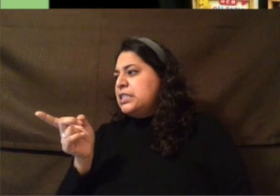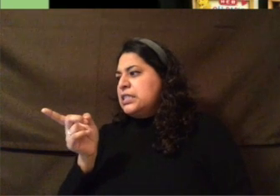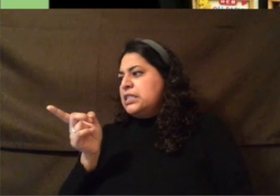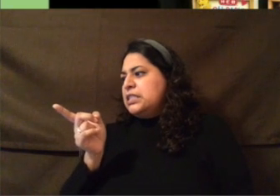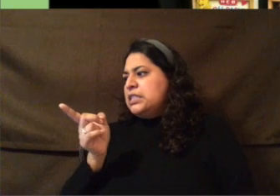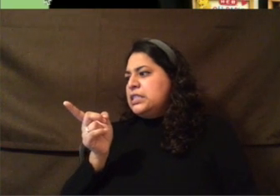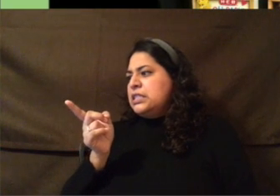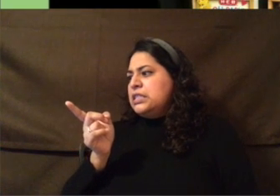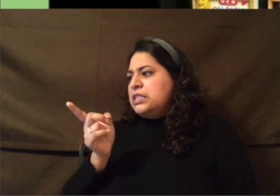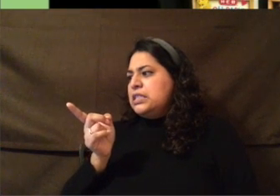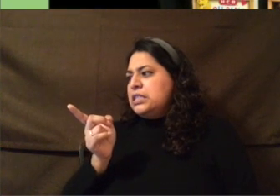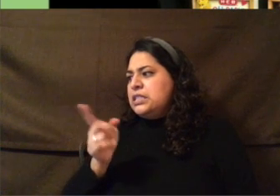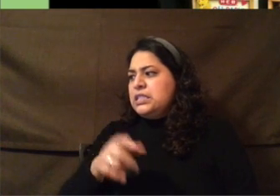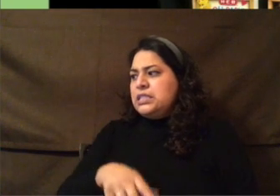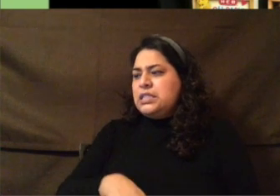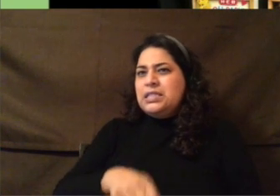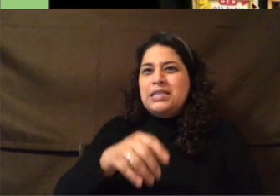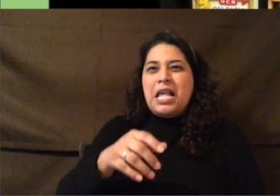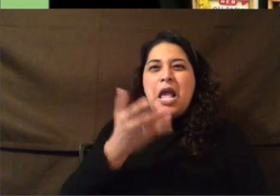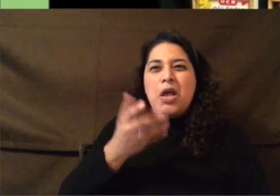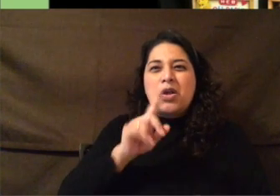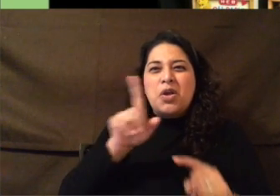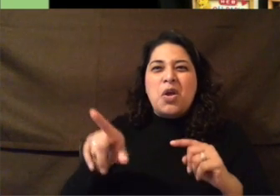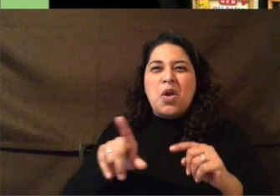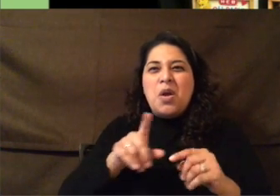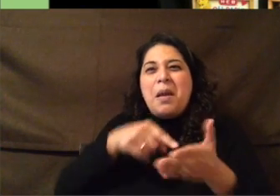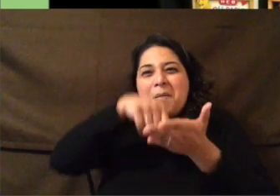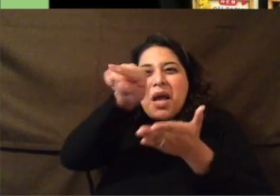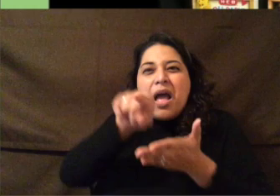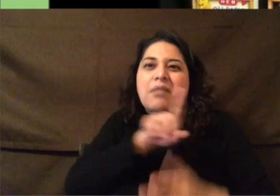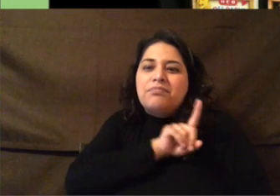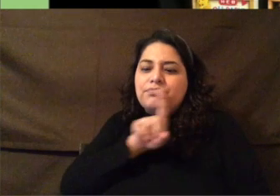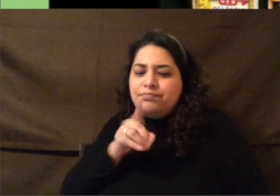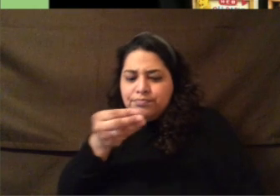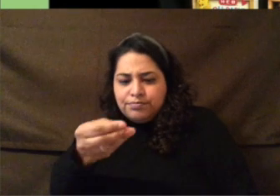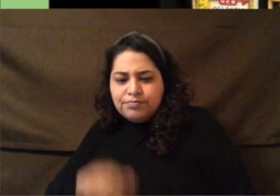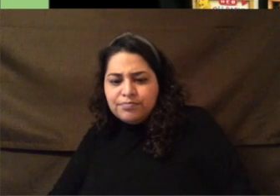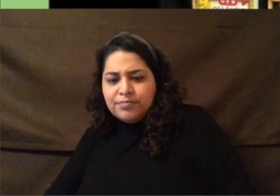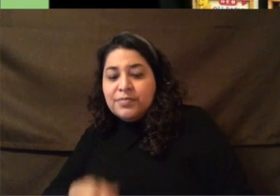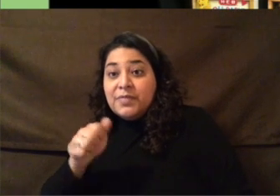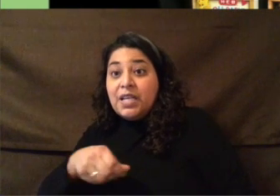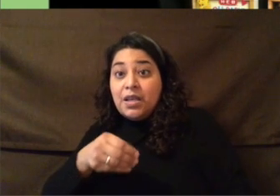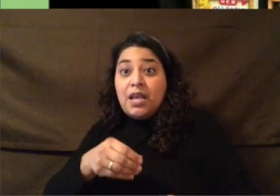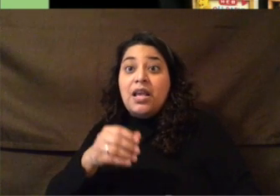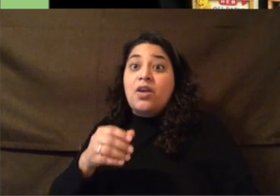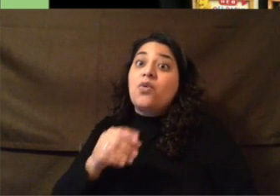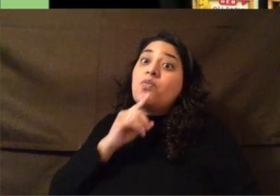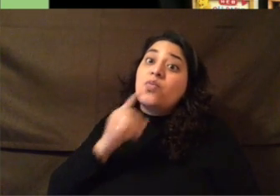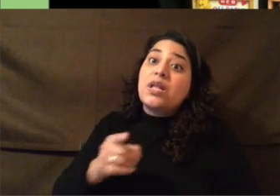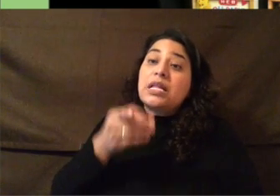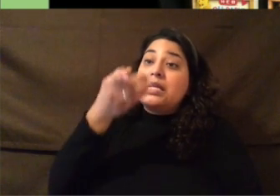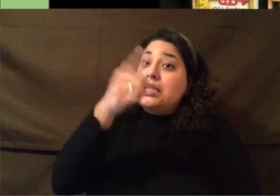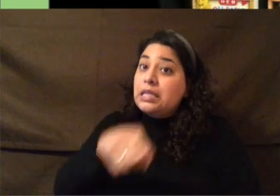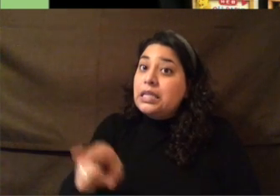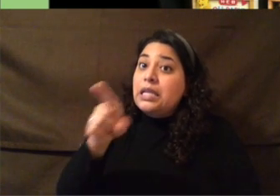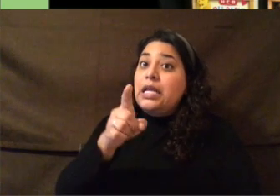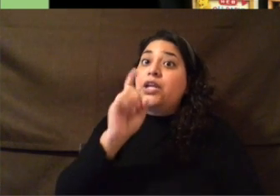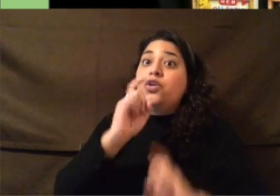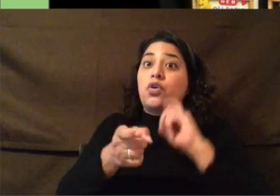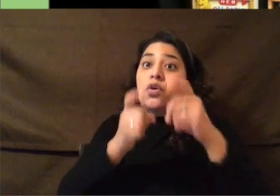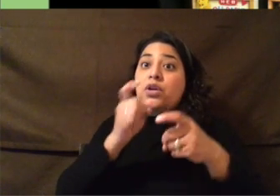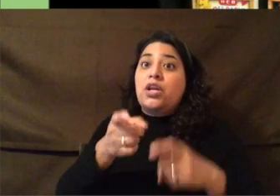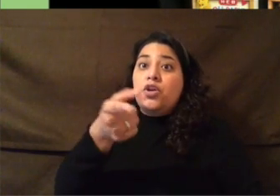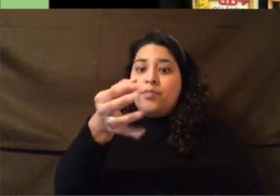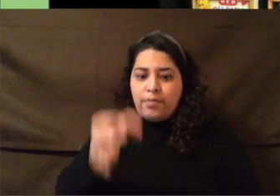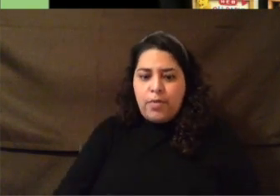these little sticky pulls down here, they're kind of like sticky notes. You can pull them right off. Well, actually,